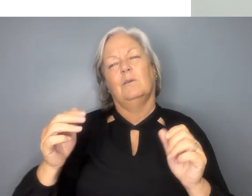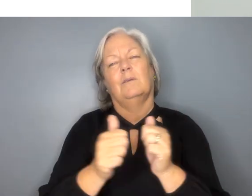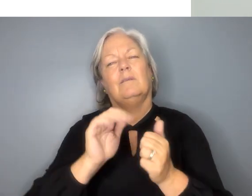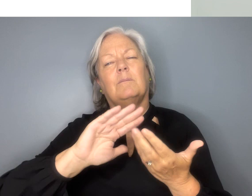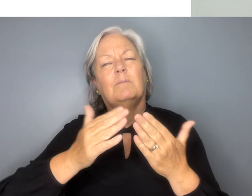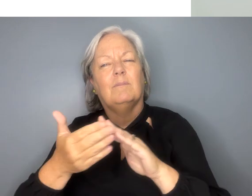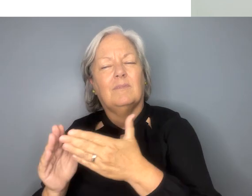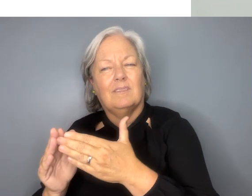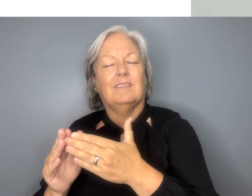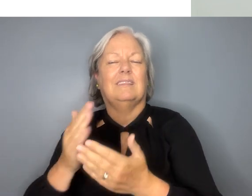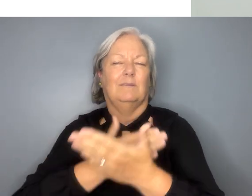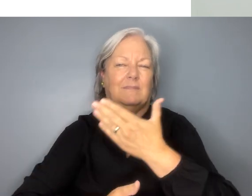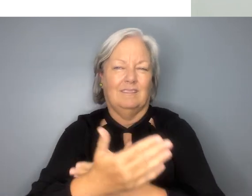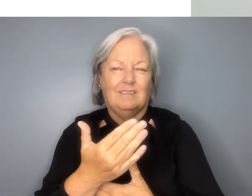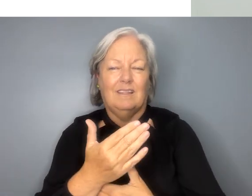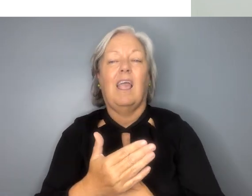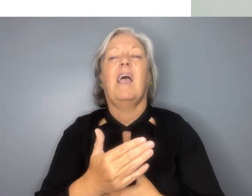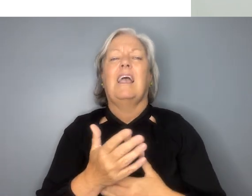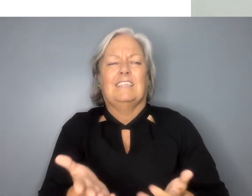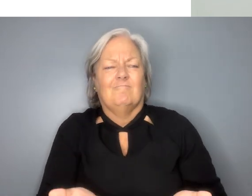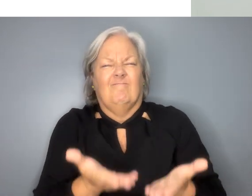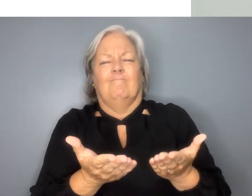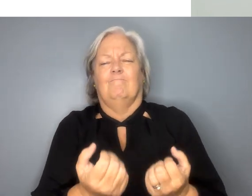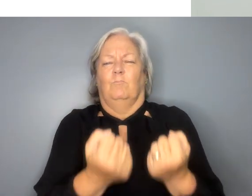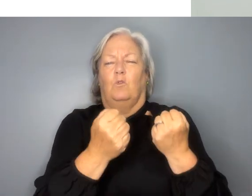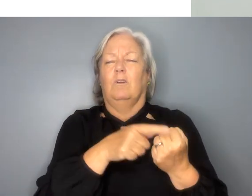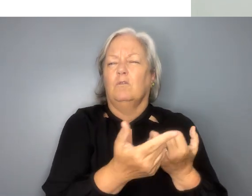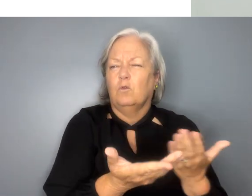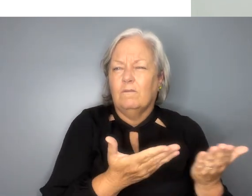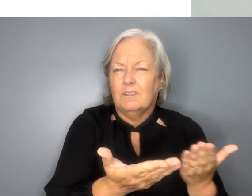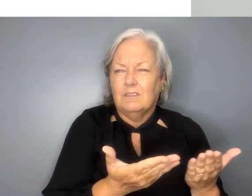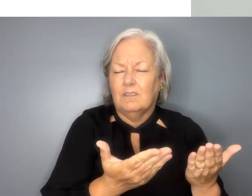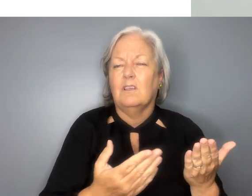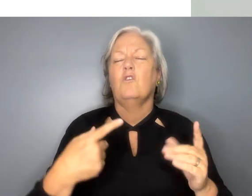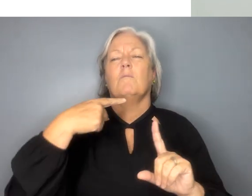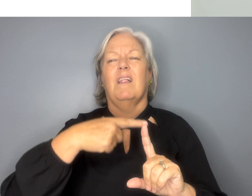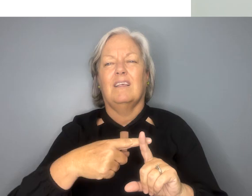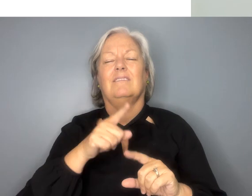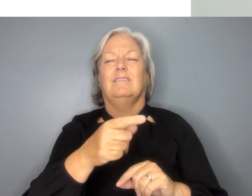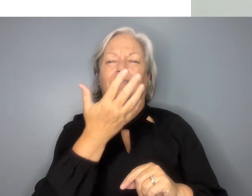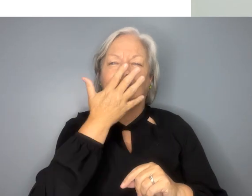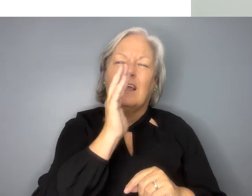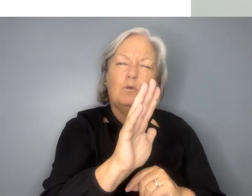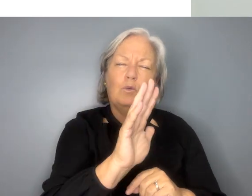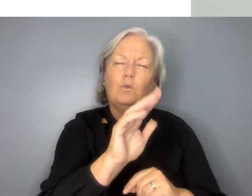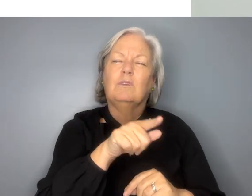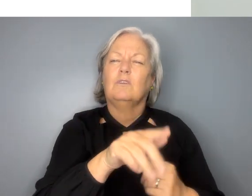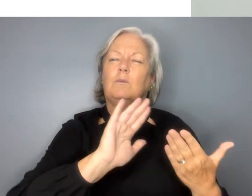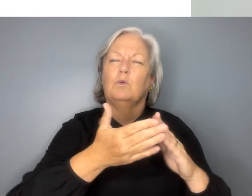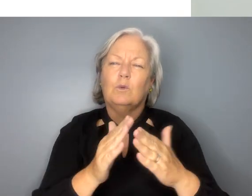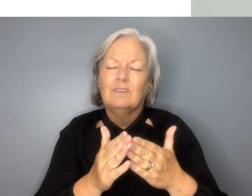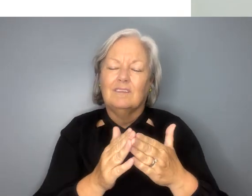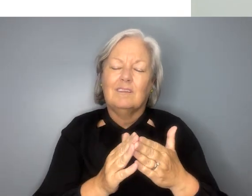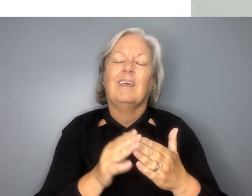LGBTQIA+ people with disability to strengthen existing services and address negative societal attitudes to